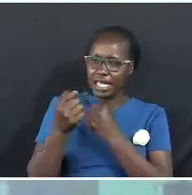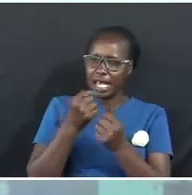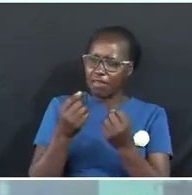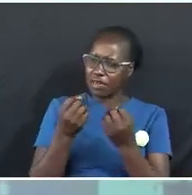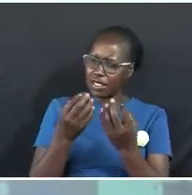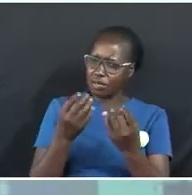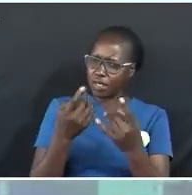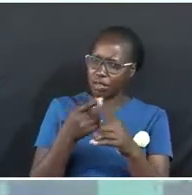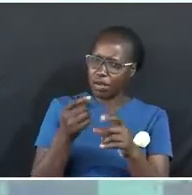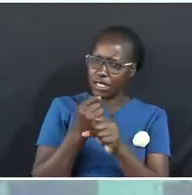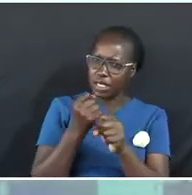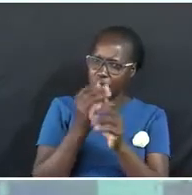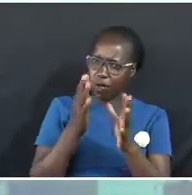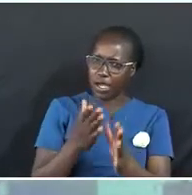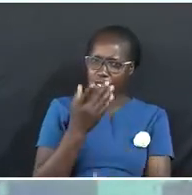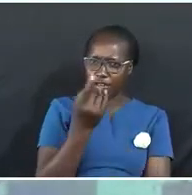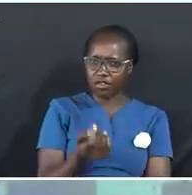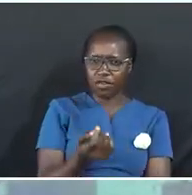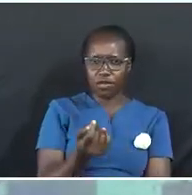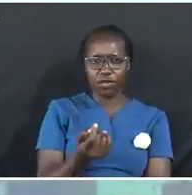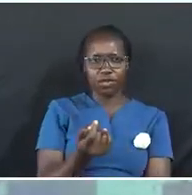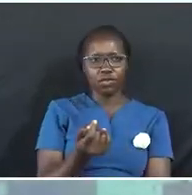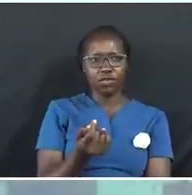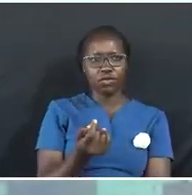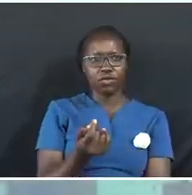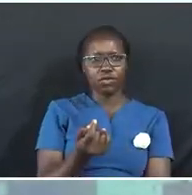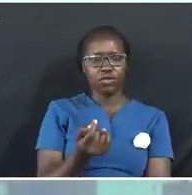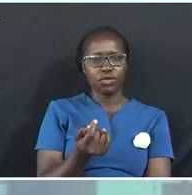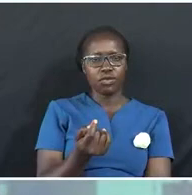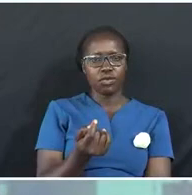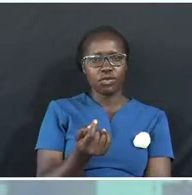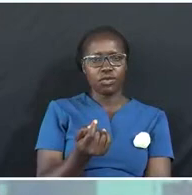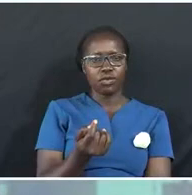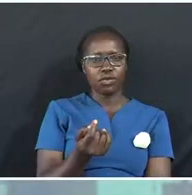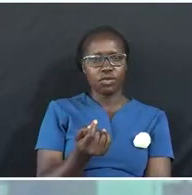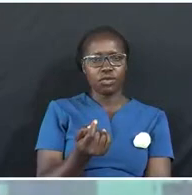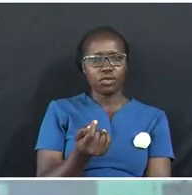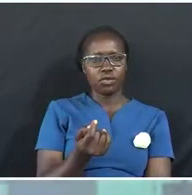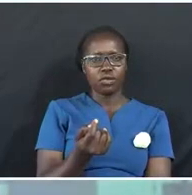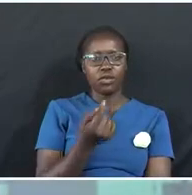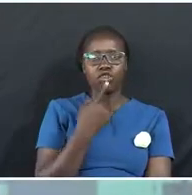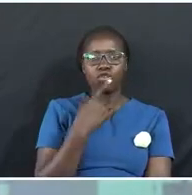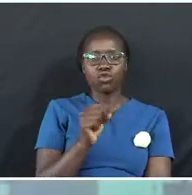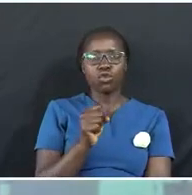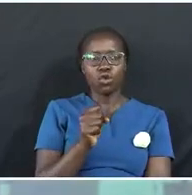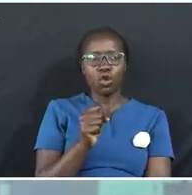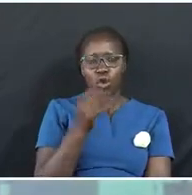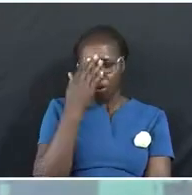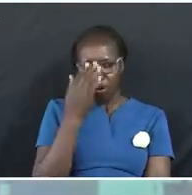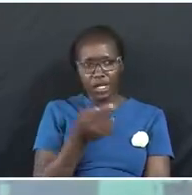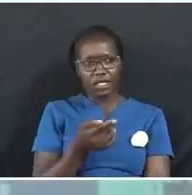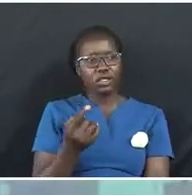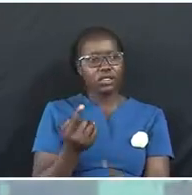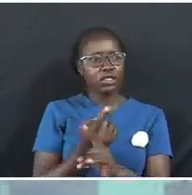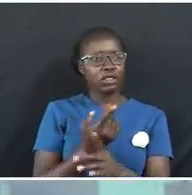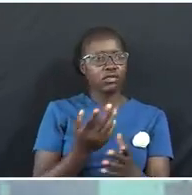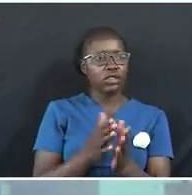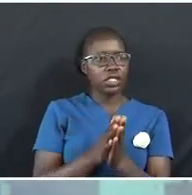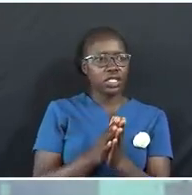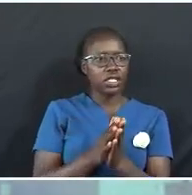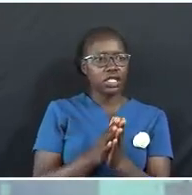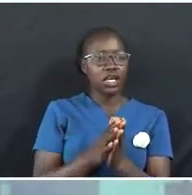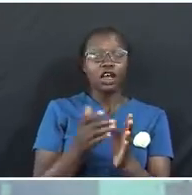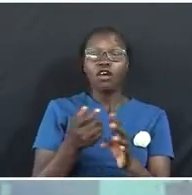plenty, but the laborers are what? Few. So what does Jesus say in this one? He says, from